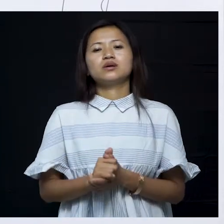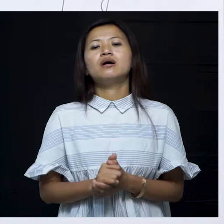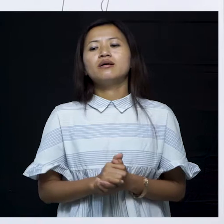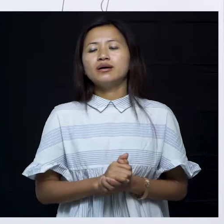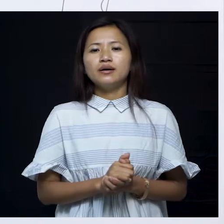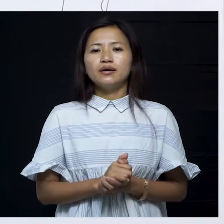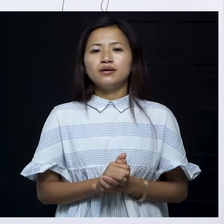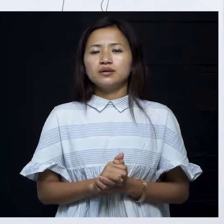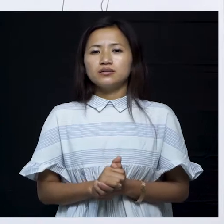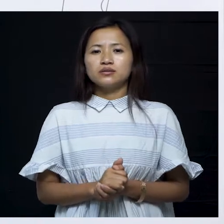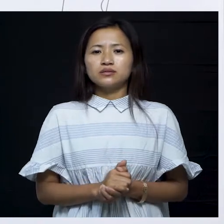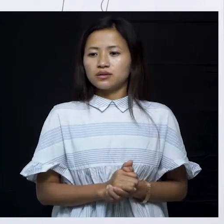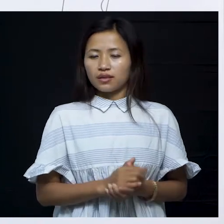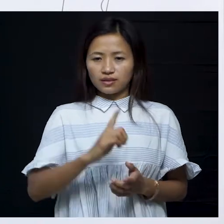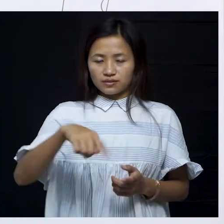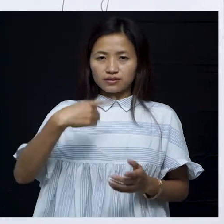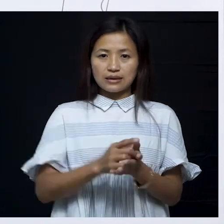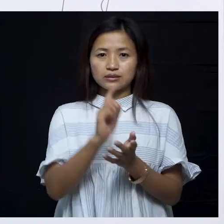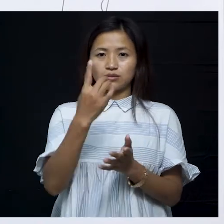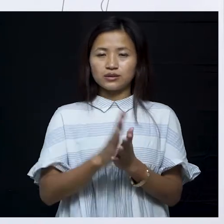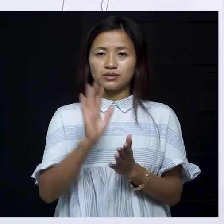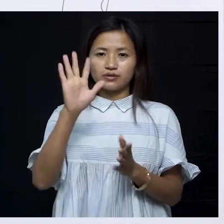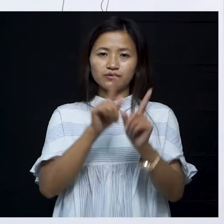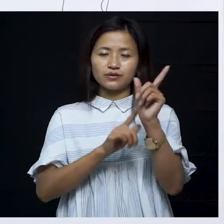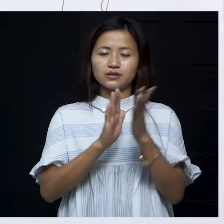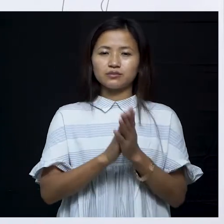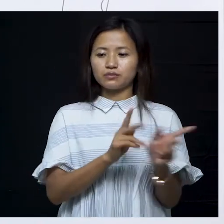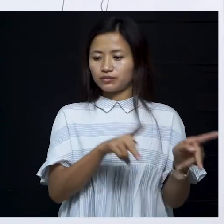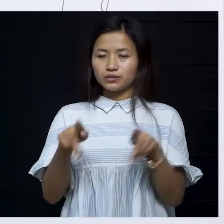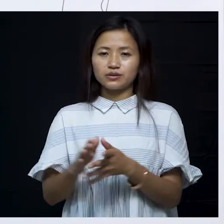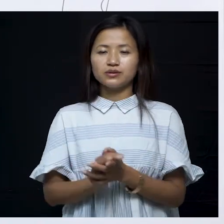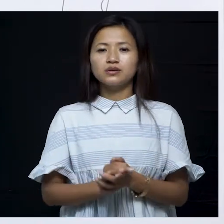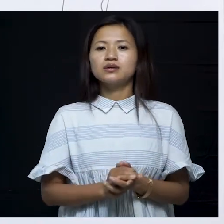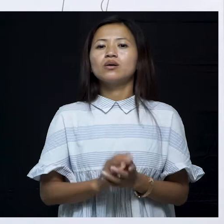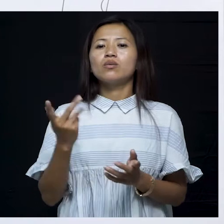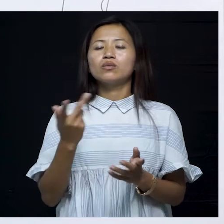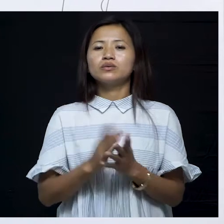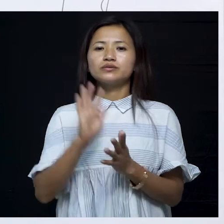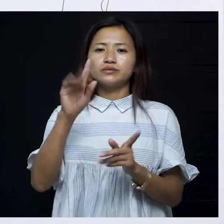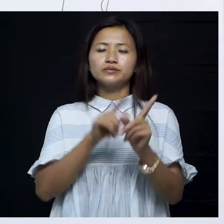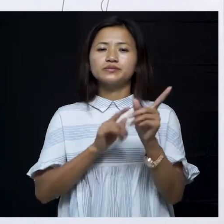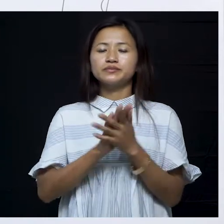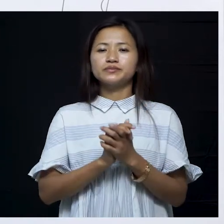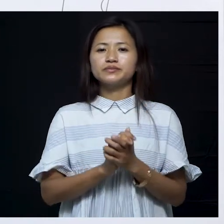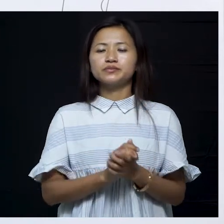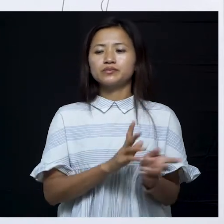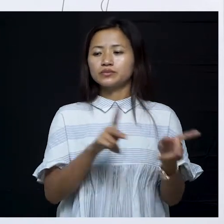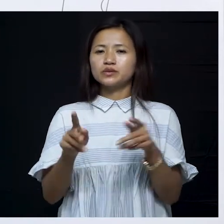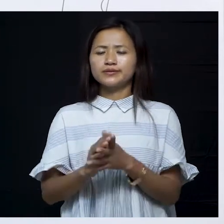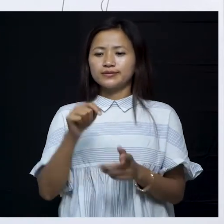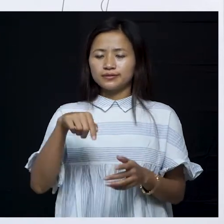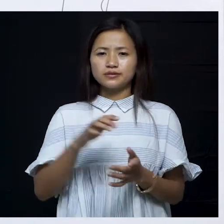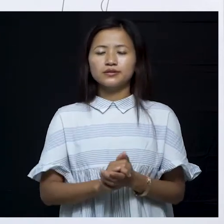Then the next one is the five-year plans. I've already explained to you about what is a five-year plans, where in